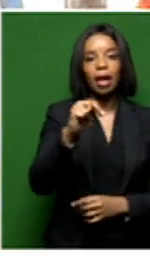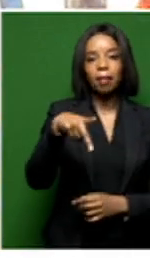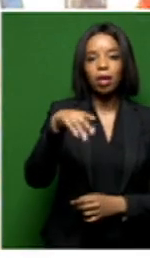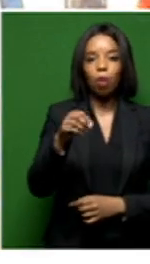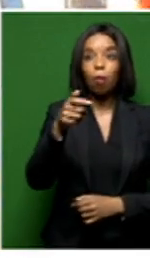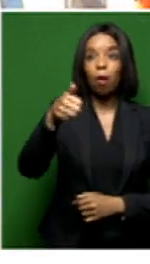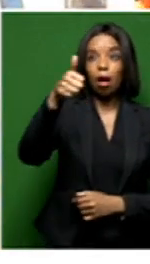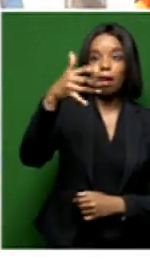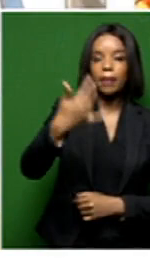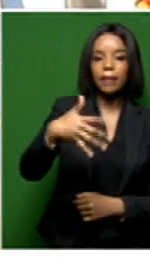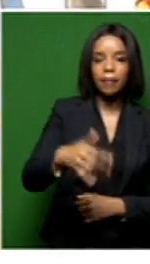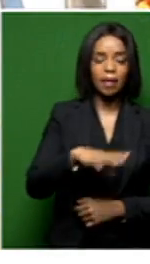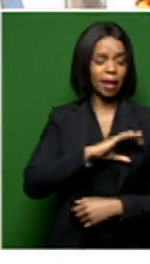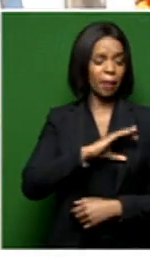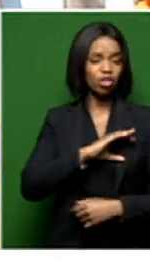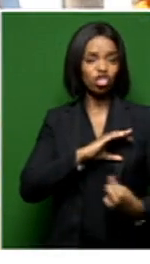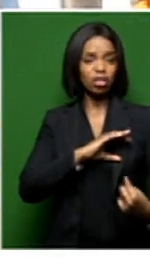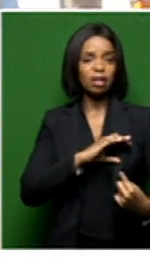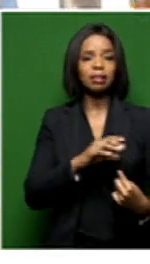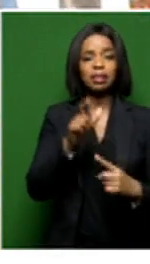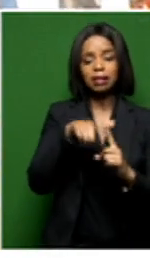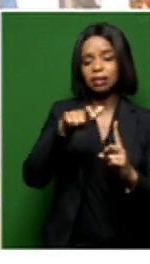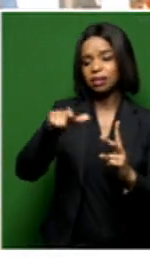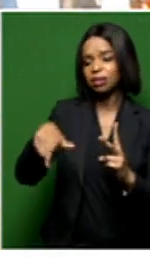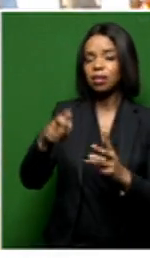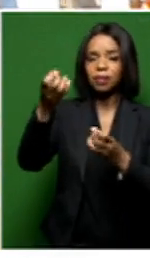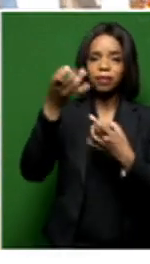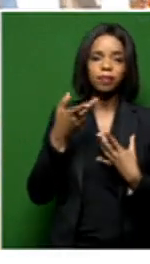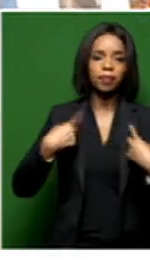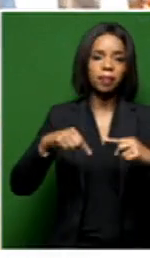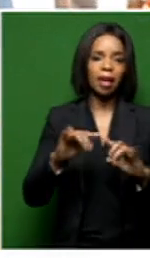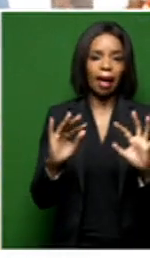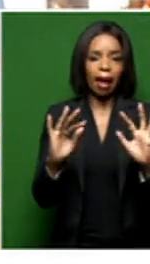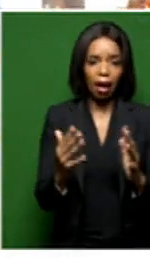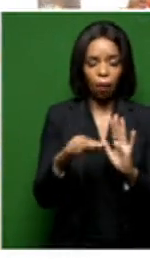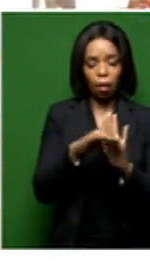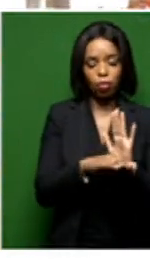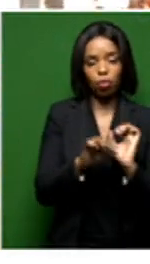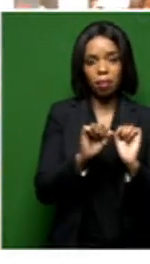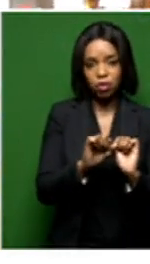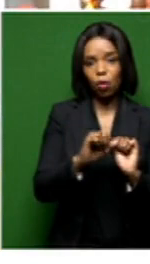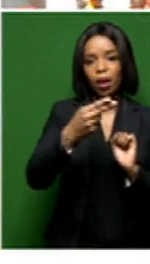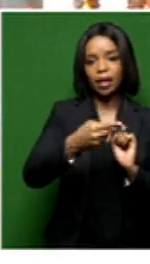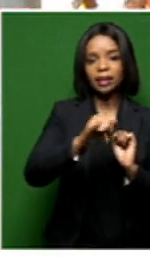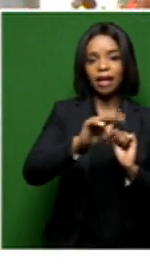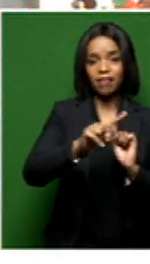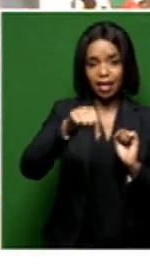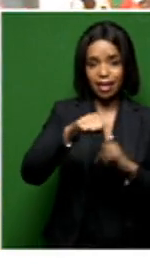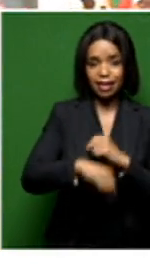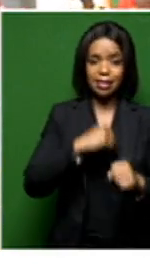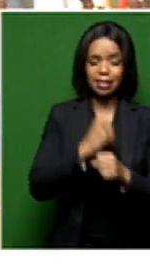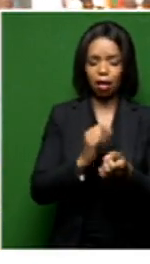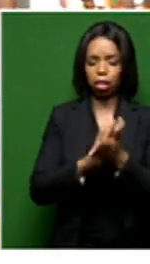your patients who've been telling us about how the HIV program has been disrupted this year due